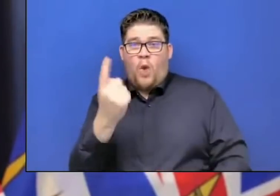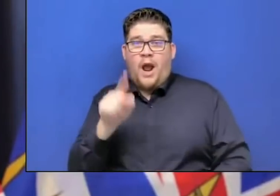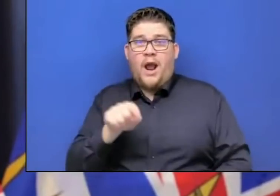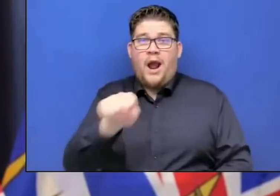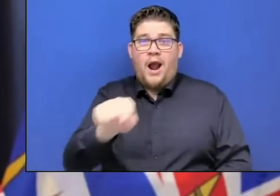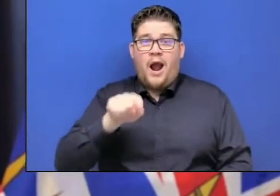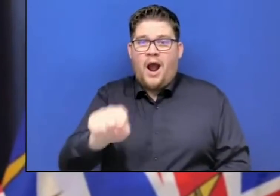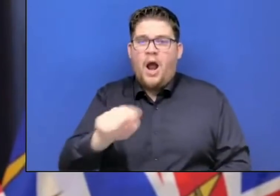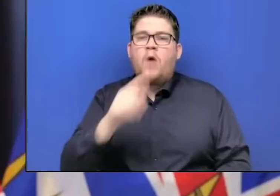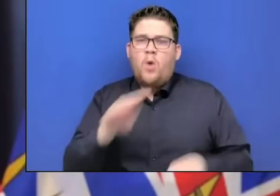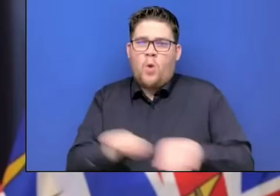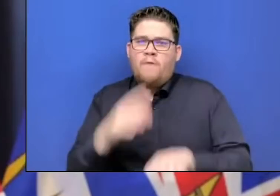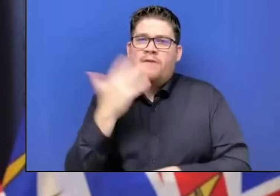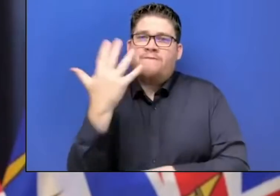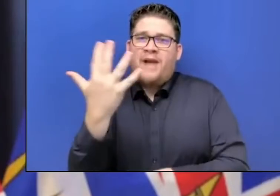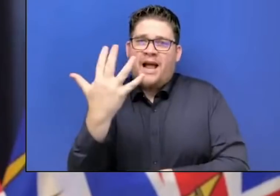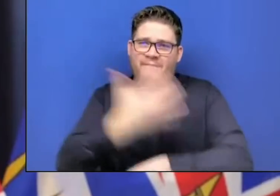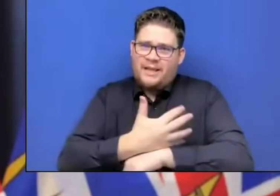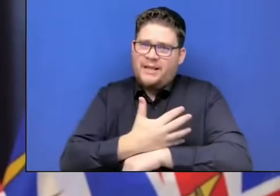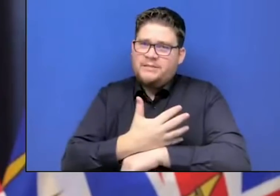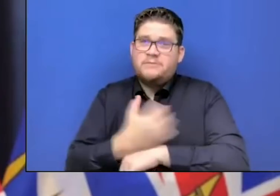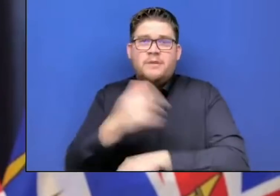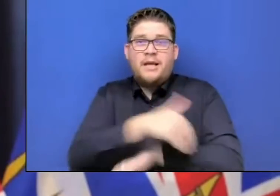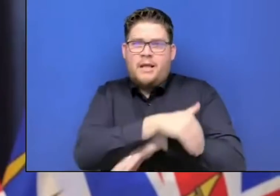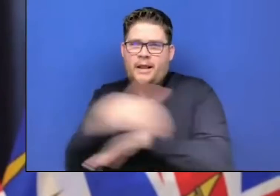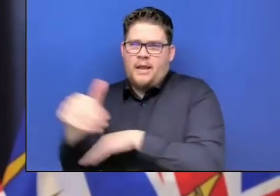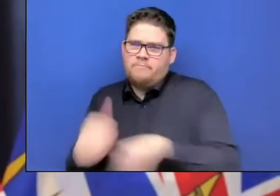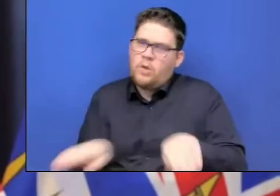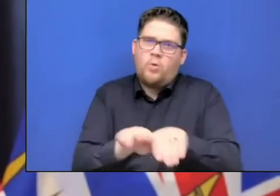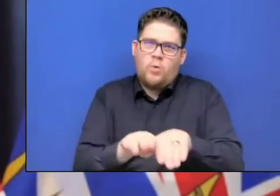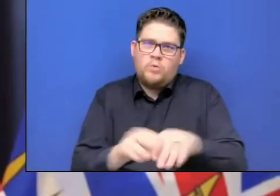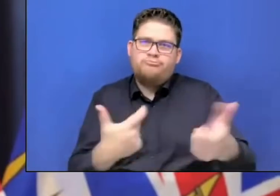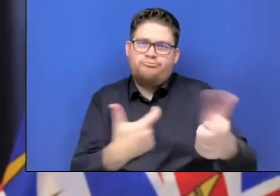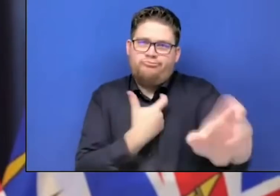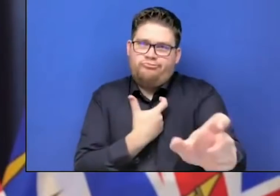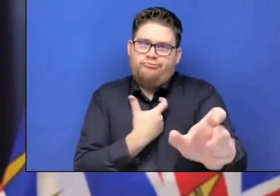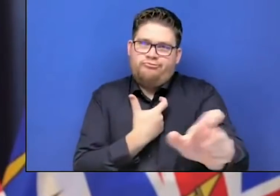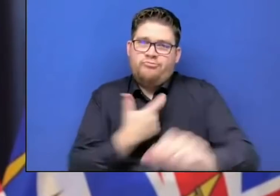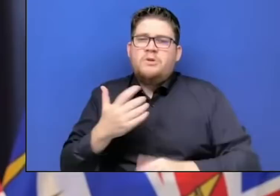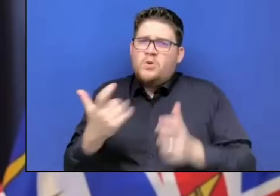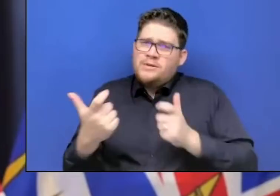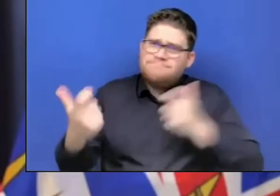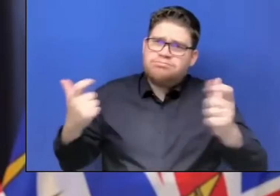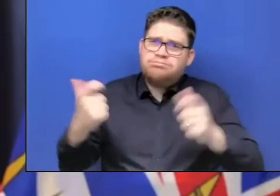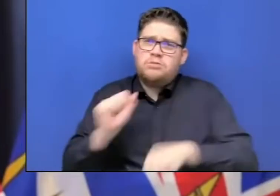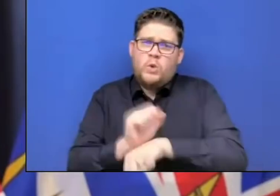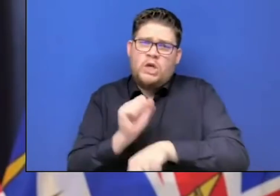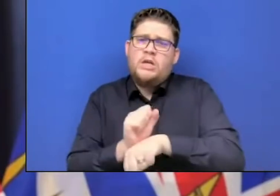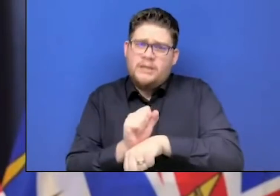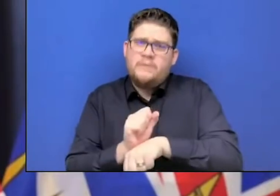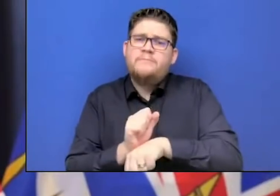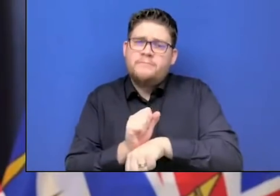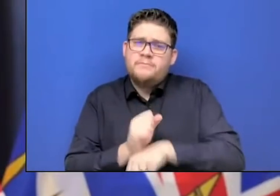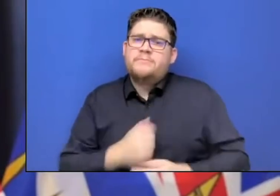advise the public of that. This is a huge job, but collectively we're up to the challenge, and we will get things opened up again just as soon as we possibly